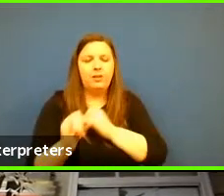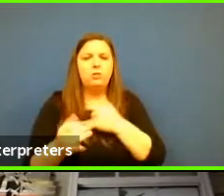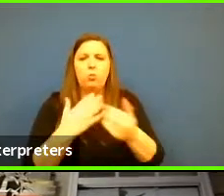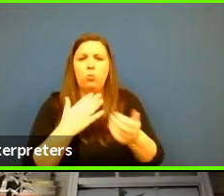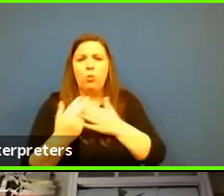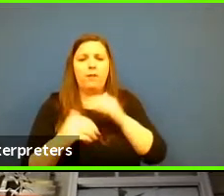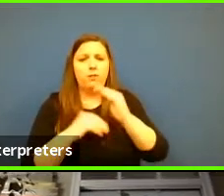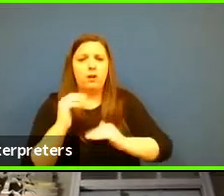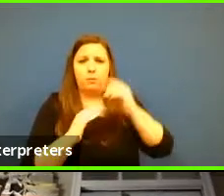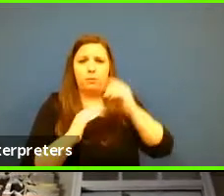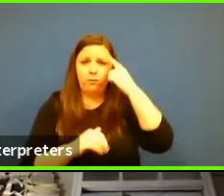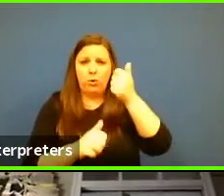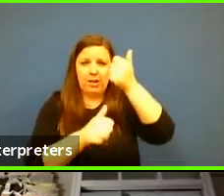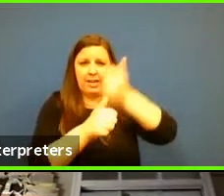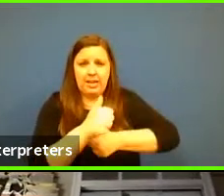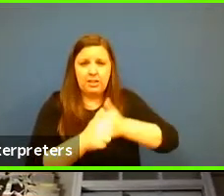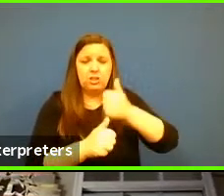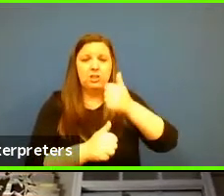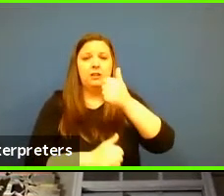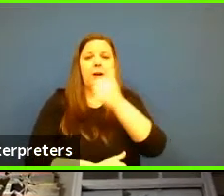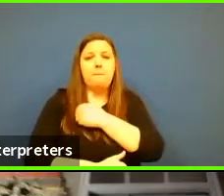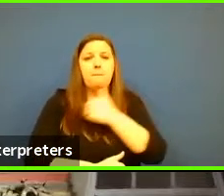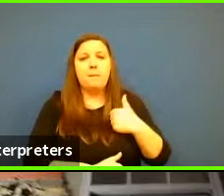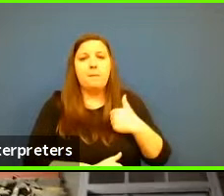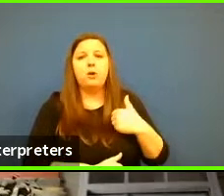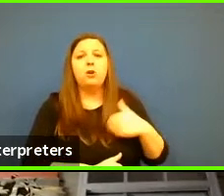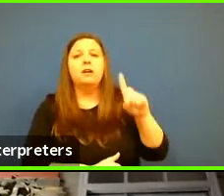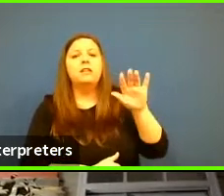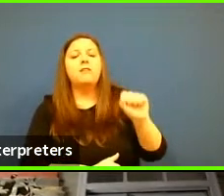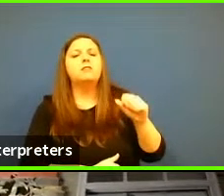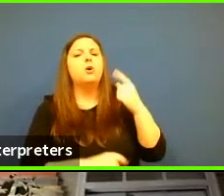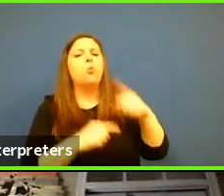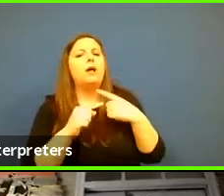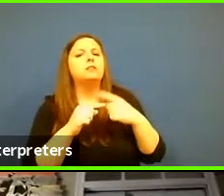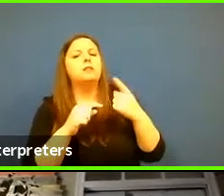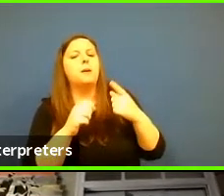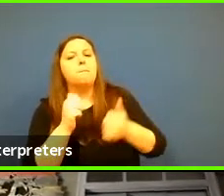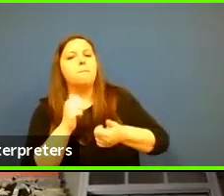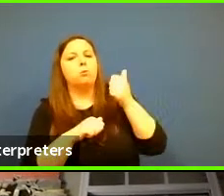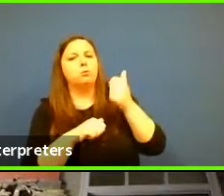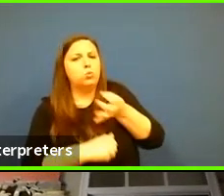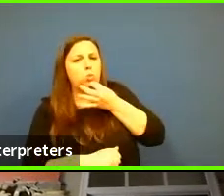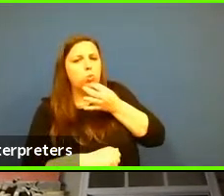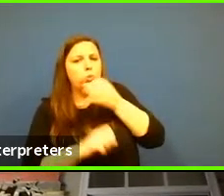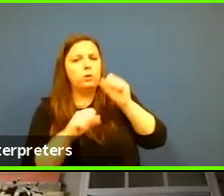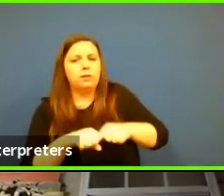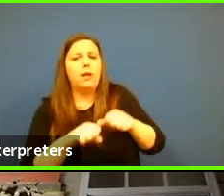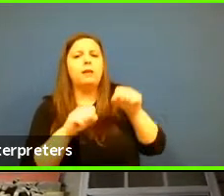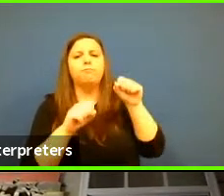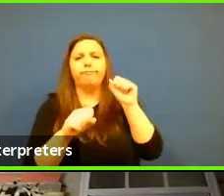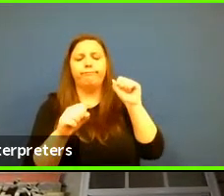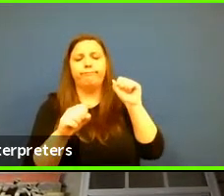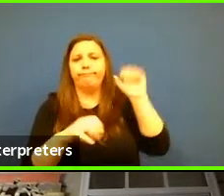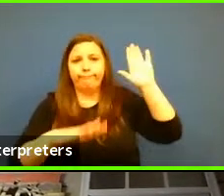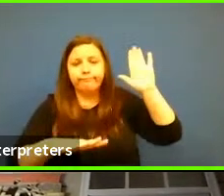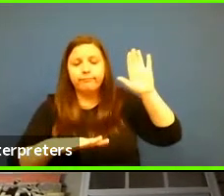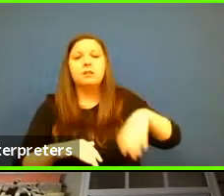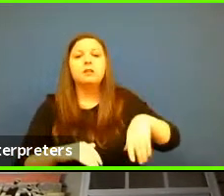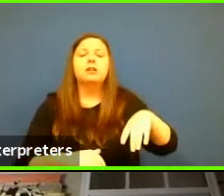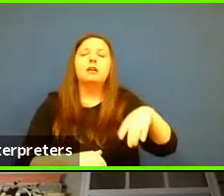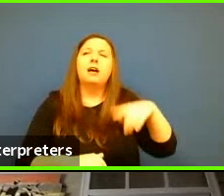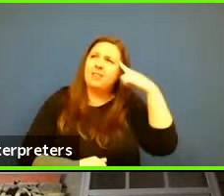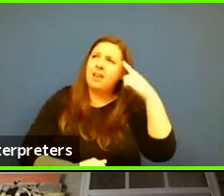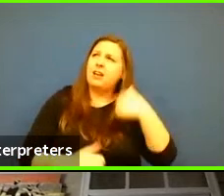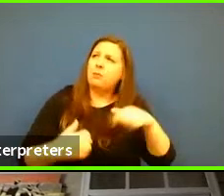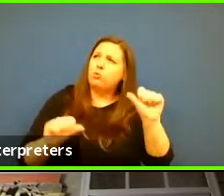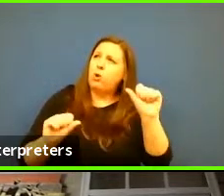board member. So when's the earliest they can get sworn in? I think I'm trying to remember, and I was